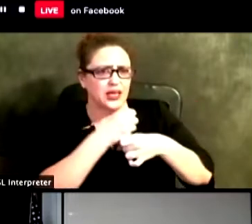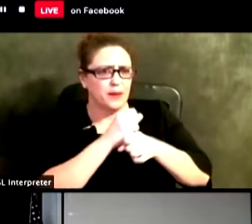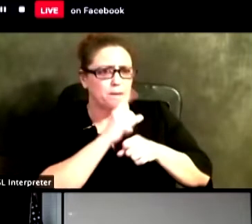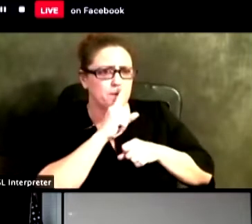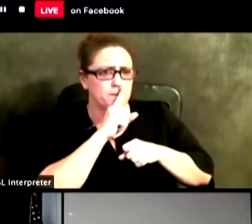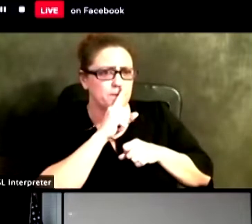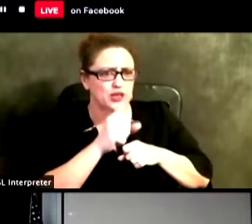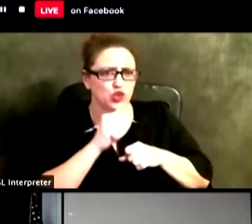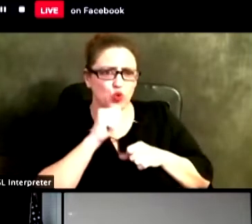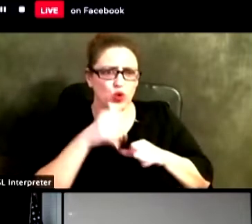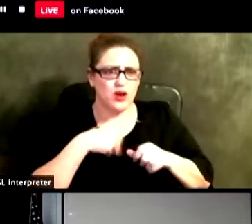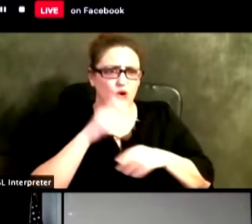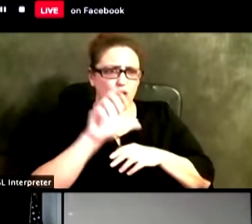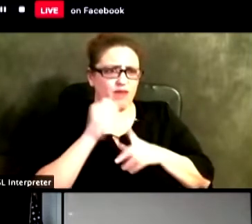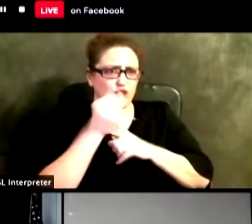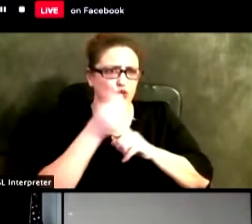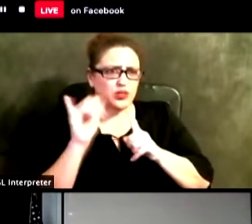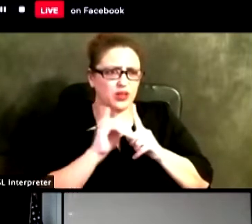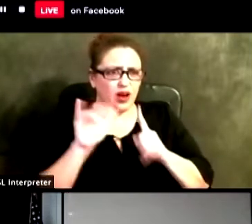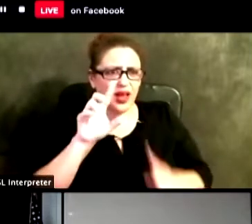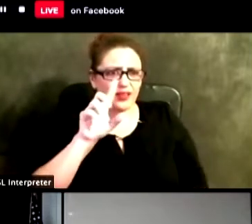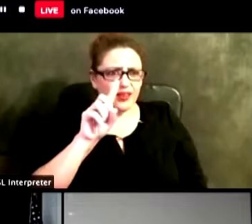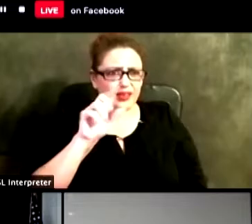like the Derry and Hunt one a few years ago?